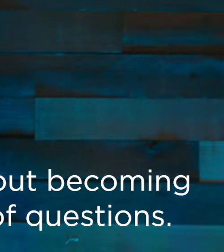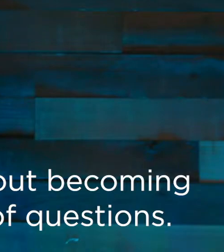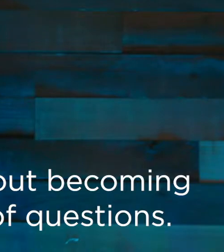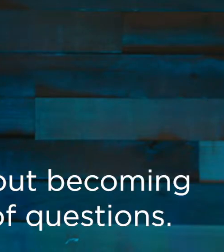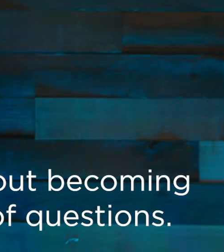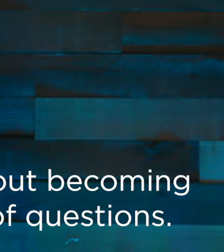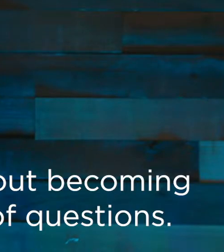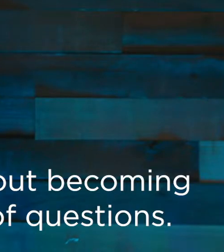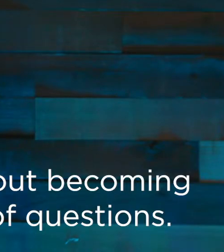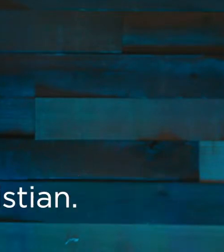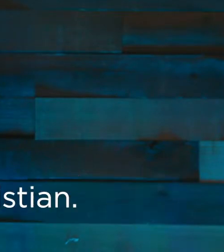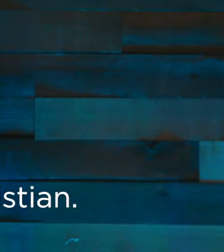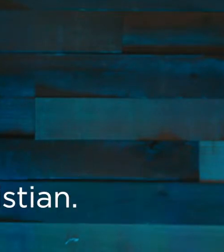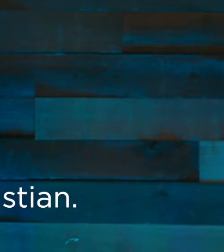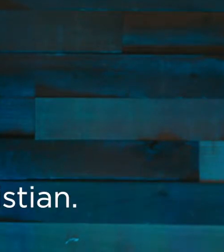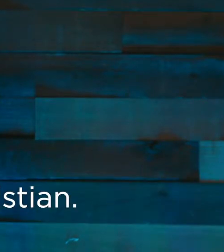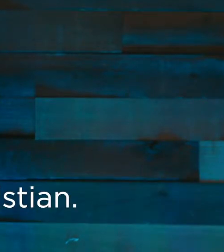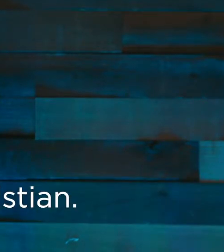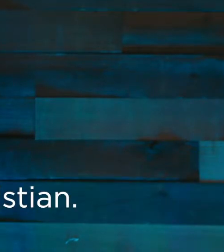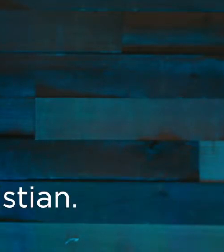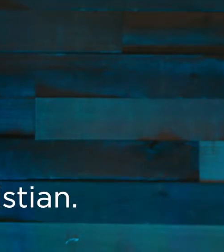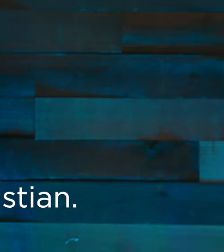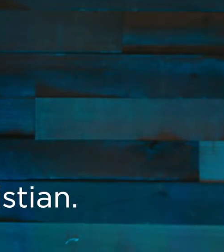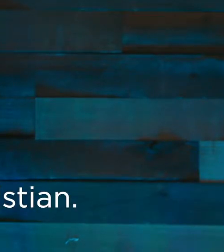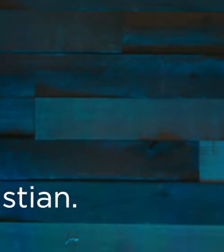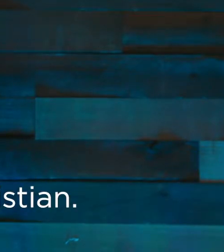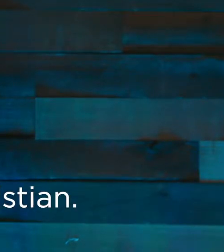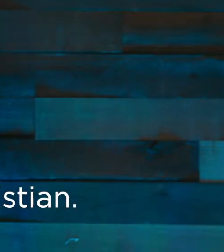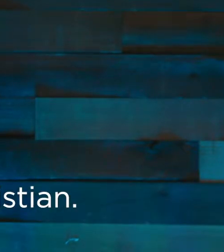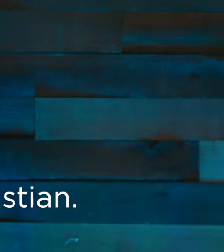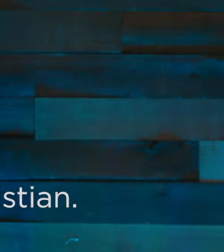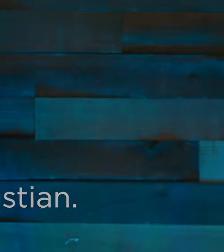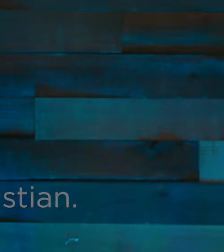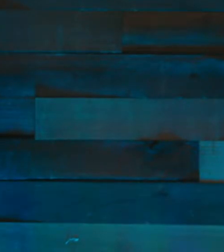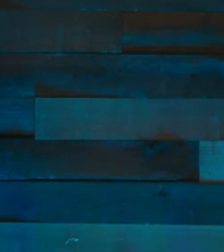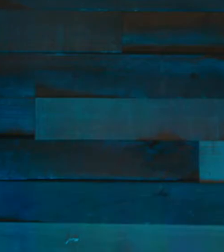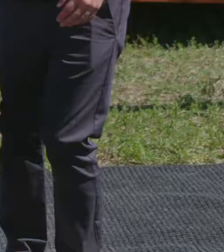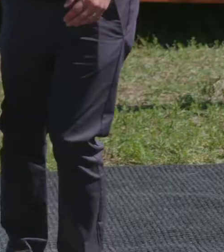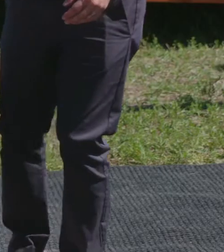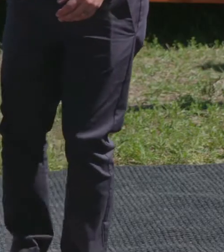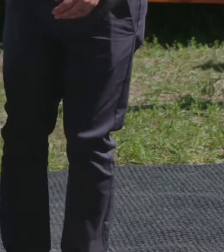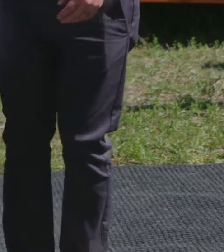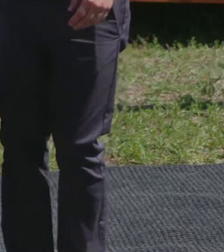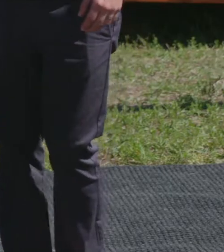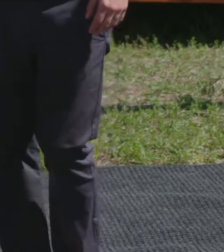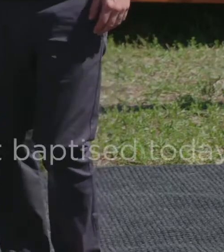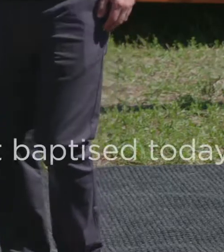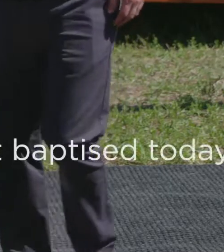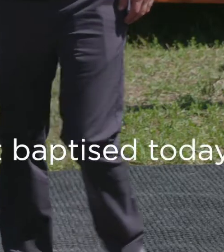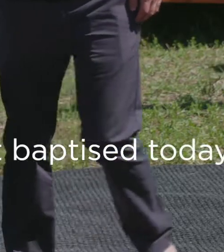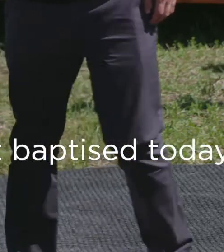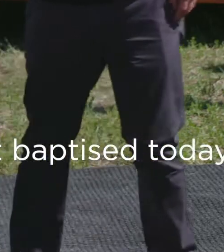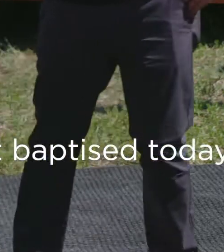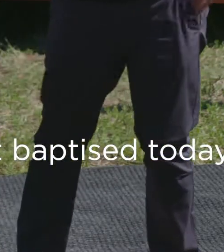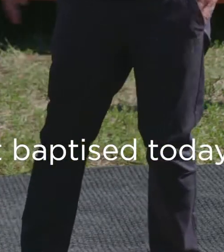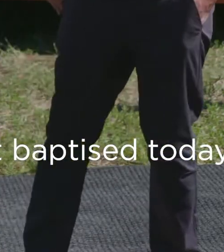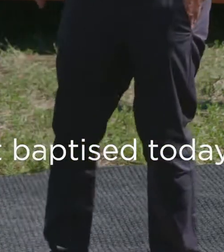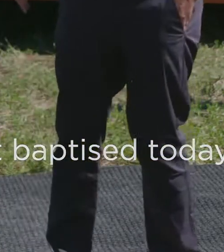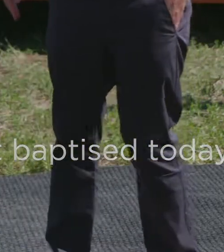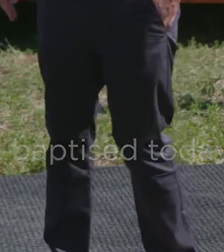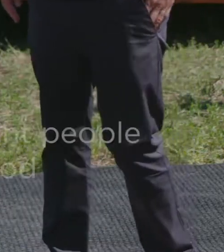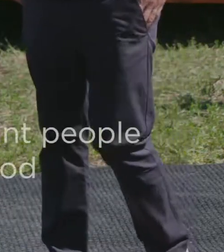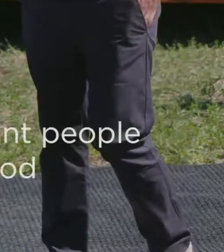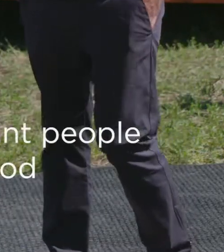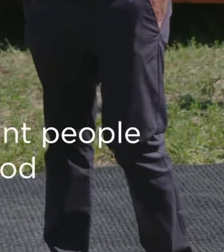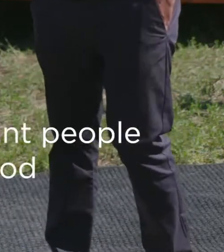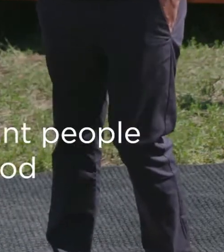lot of questions, and that led to me becoming a Christian. Now, why don't you tell us why you want to get baptized